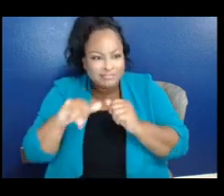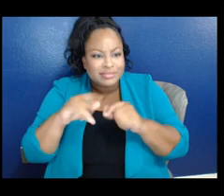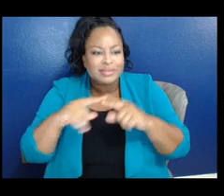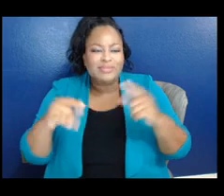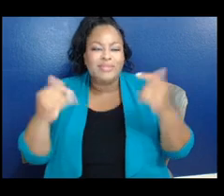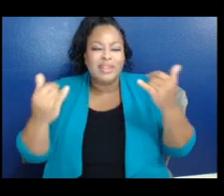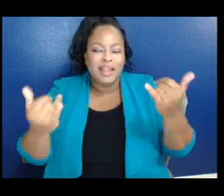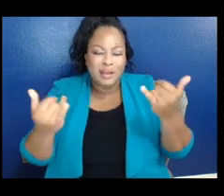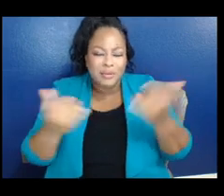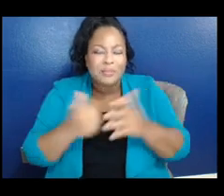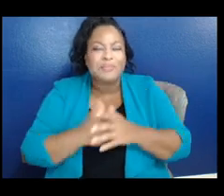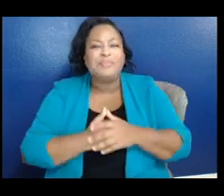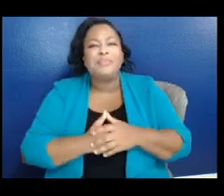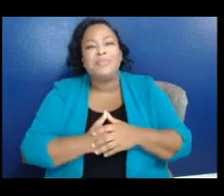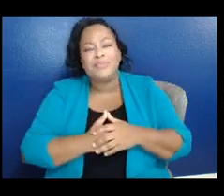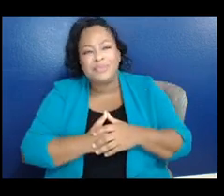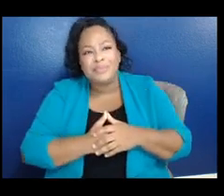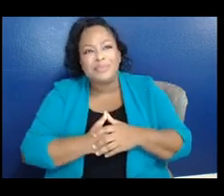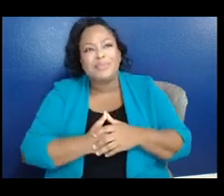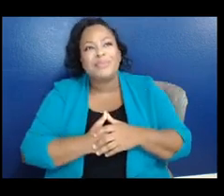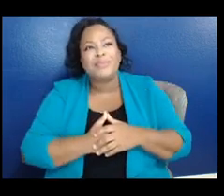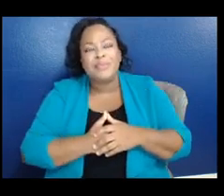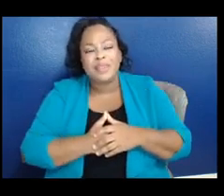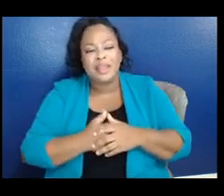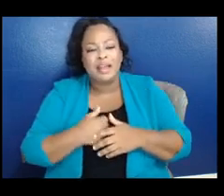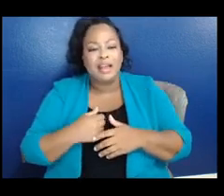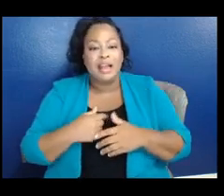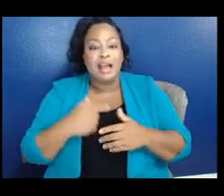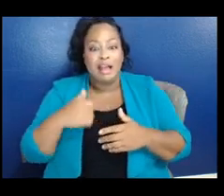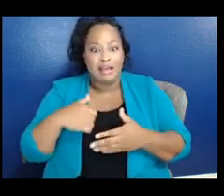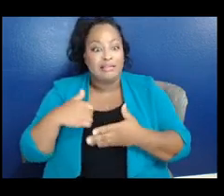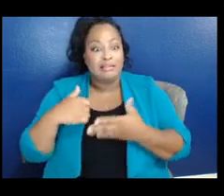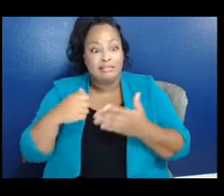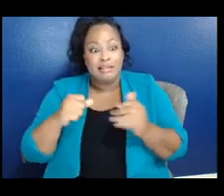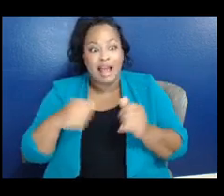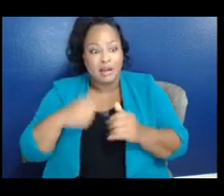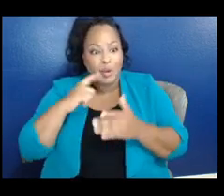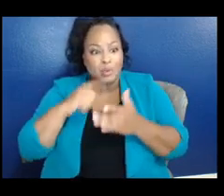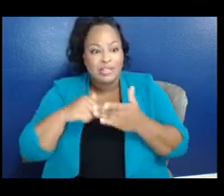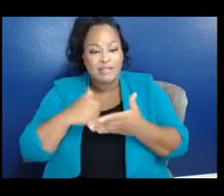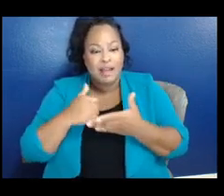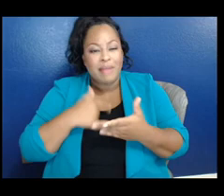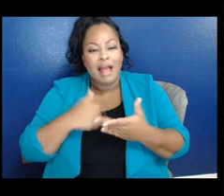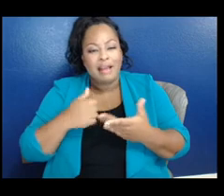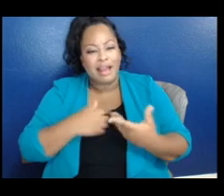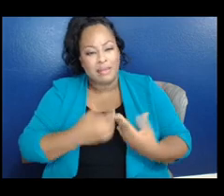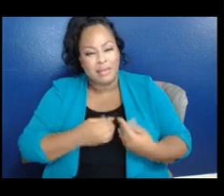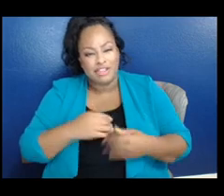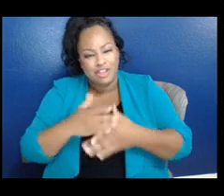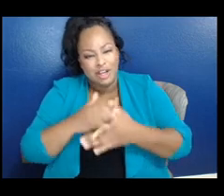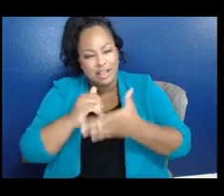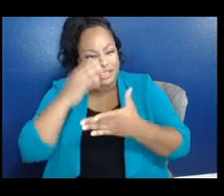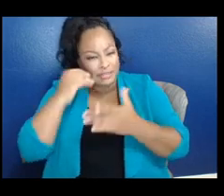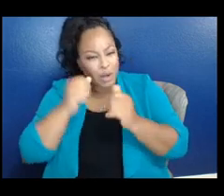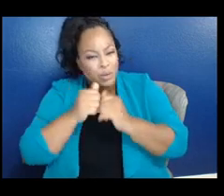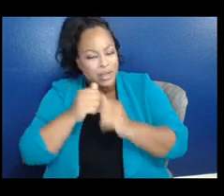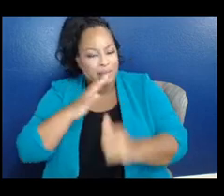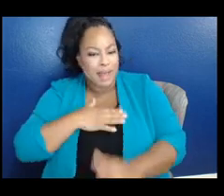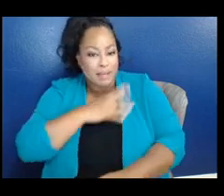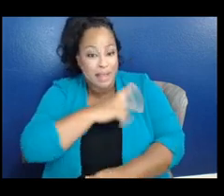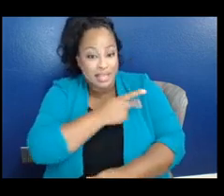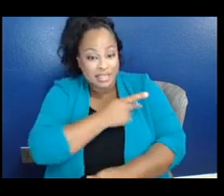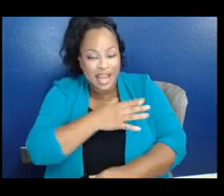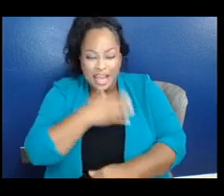It is now definitely, I think, very helpful that I can compassionately share that experience with